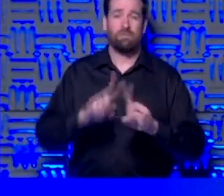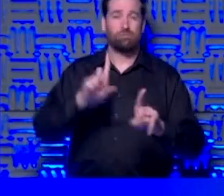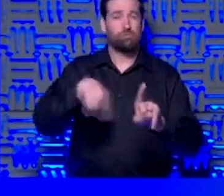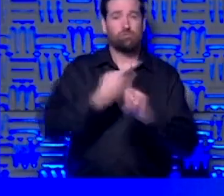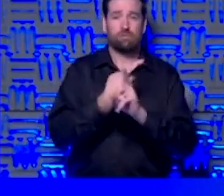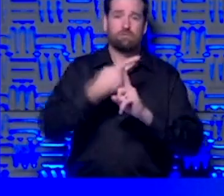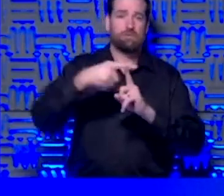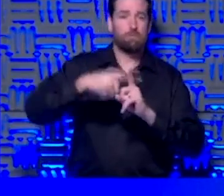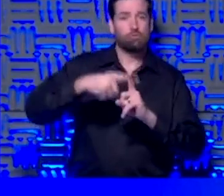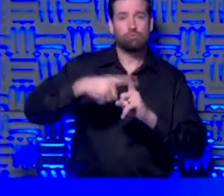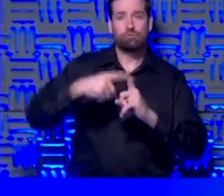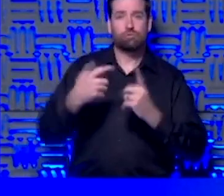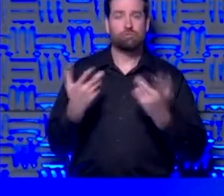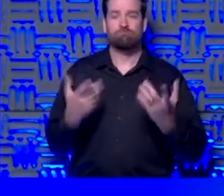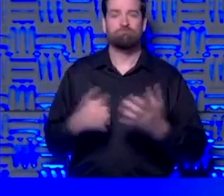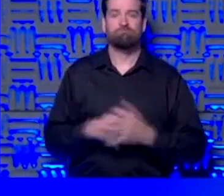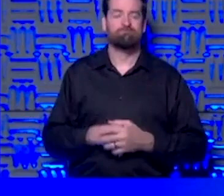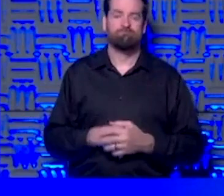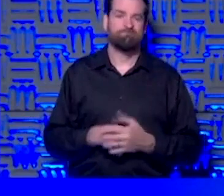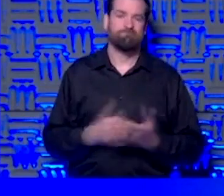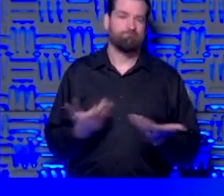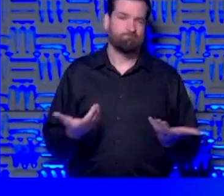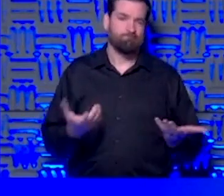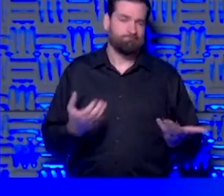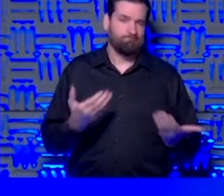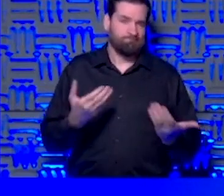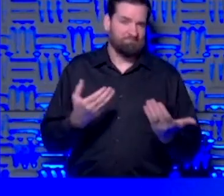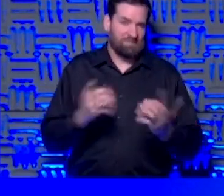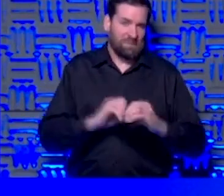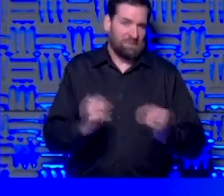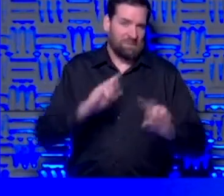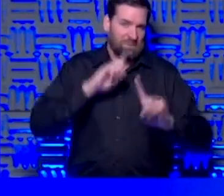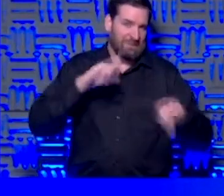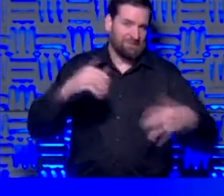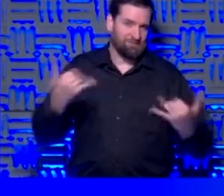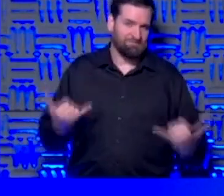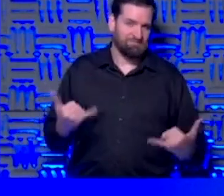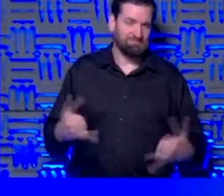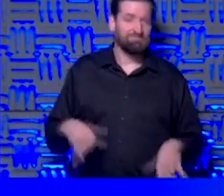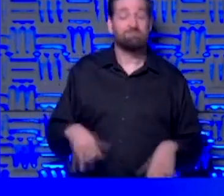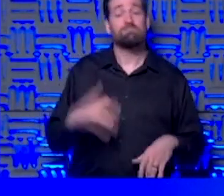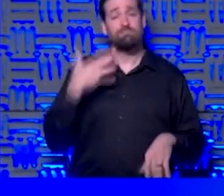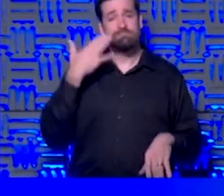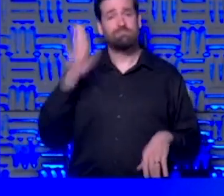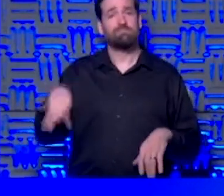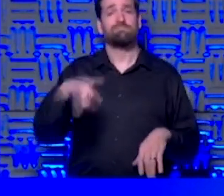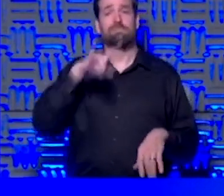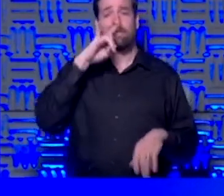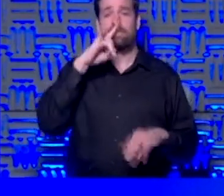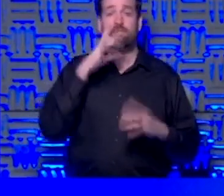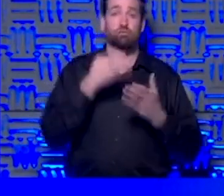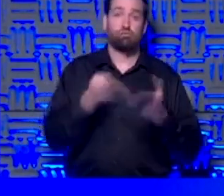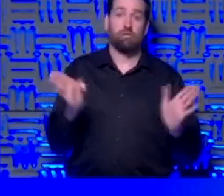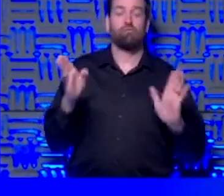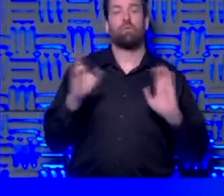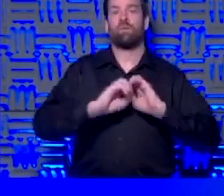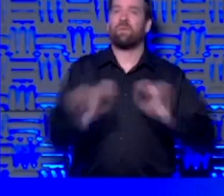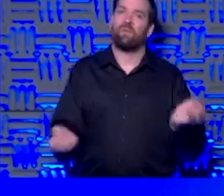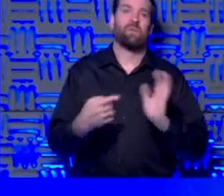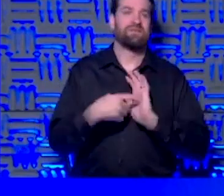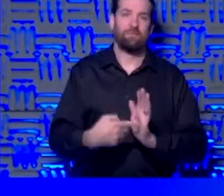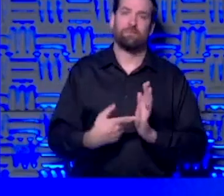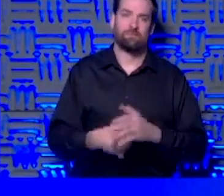for temperatures, I don't have a good answer for that. Just because we know that children in general can overall be